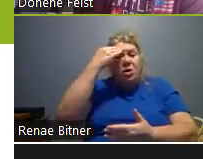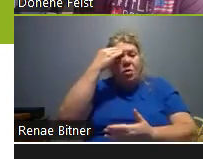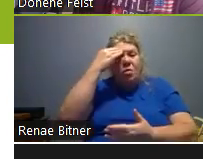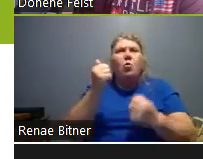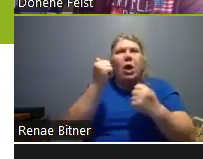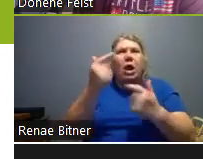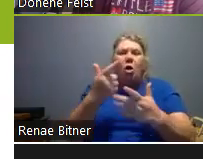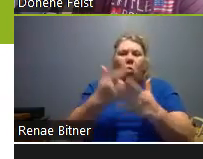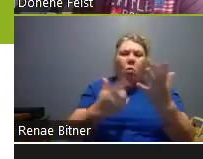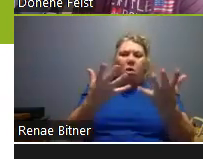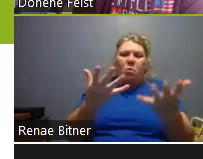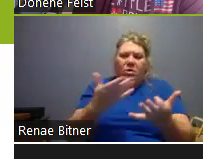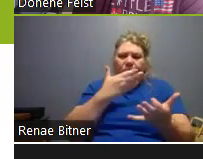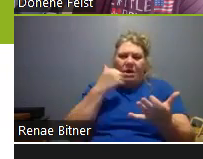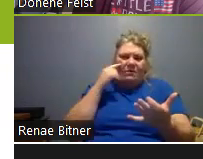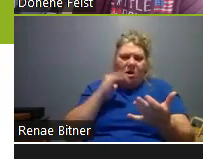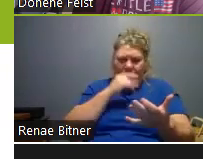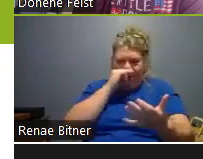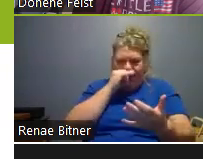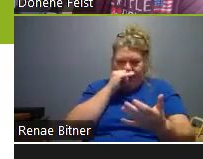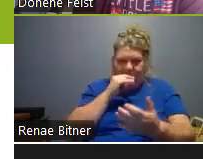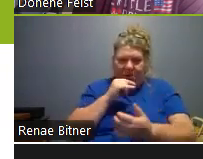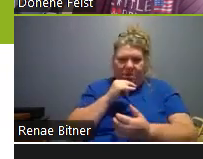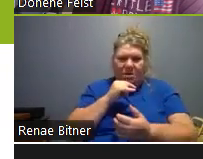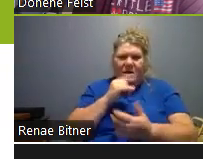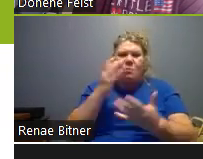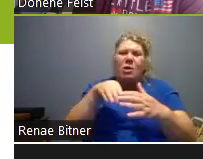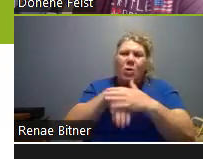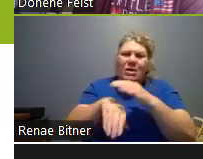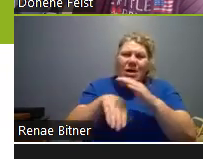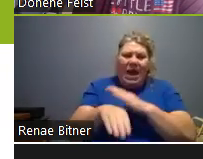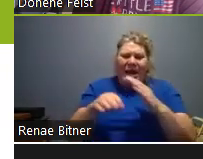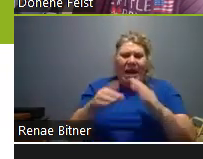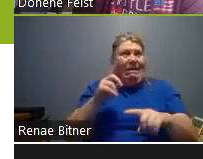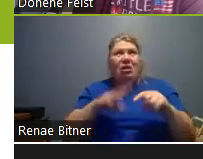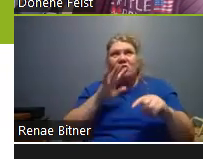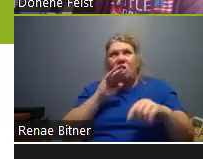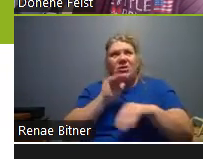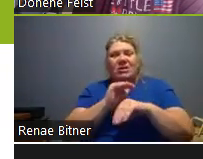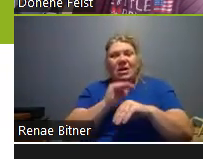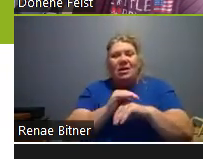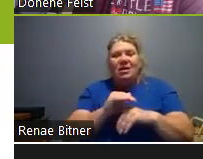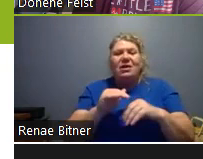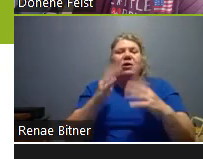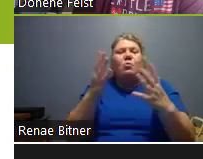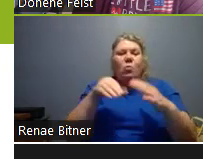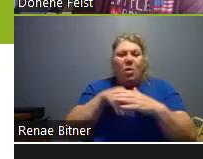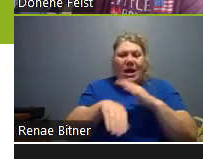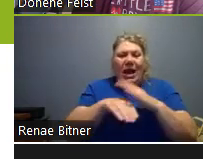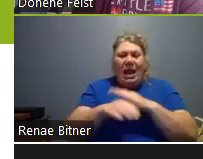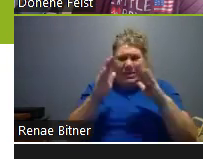best for our kids. Accessing, I can't talk tonight, systems is very